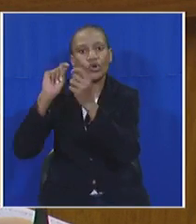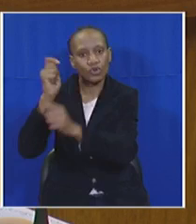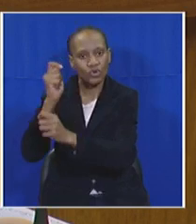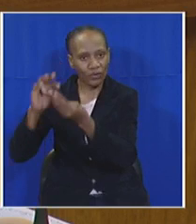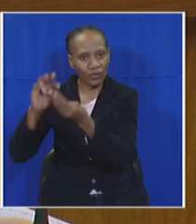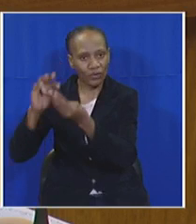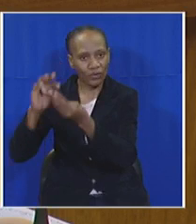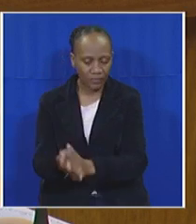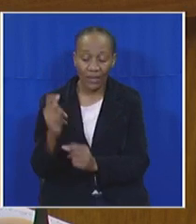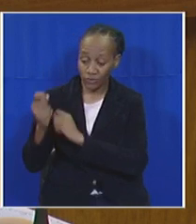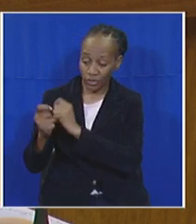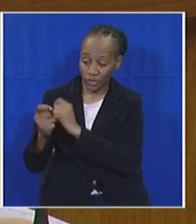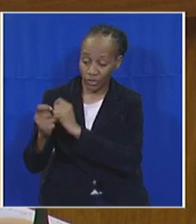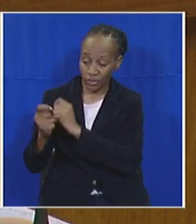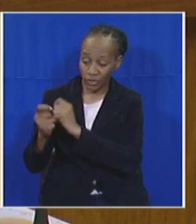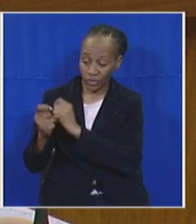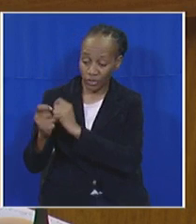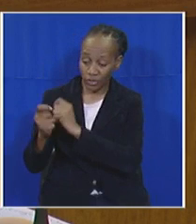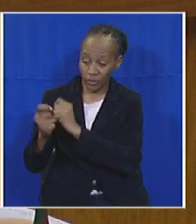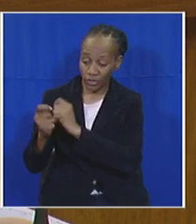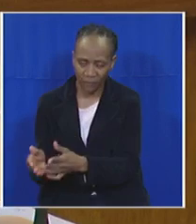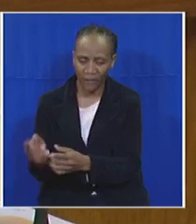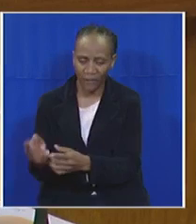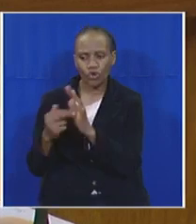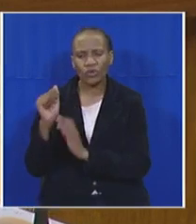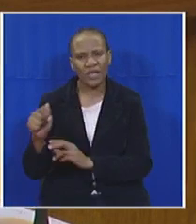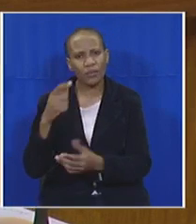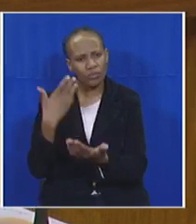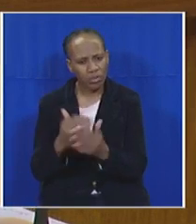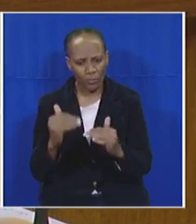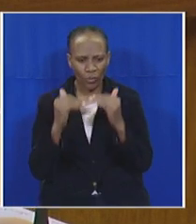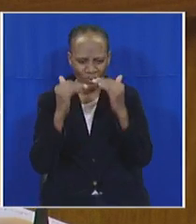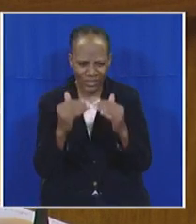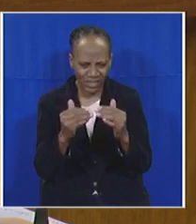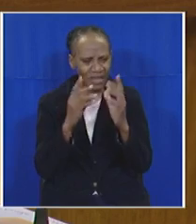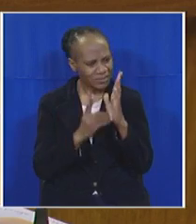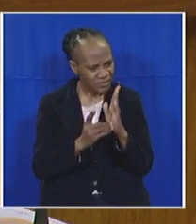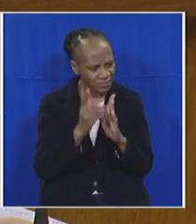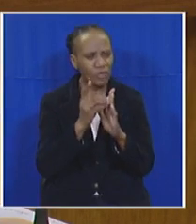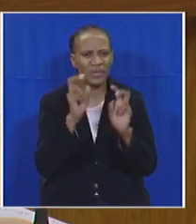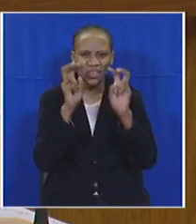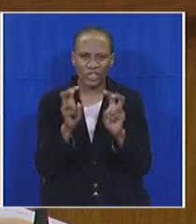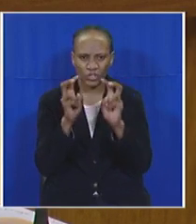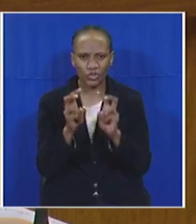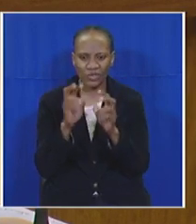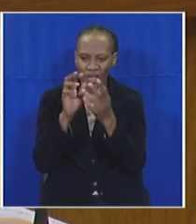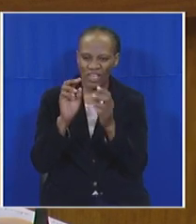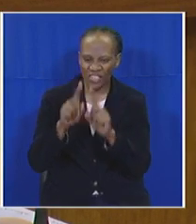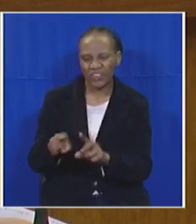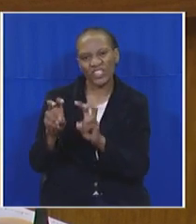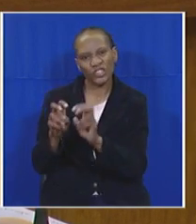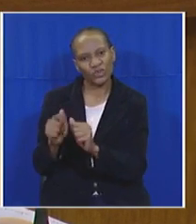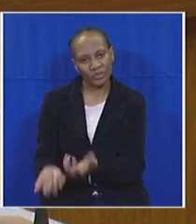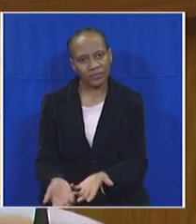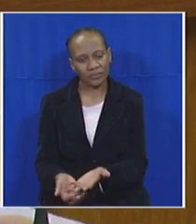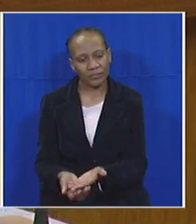Traditional leaders had played a role of promoting developmental issues in the areas that they controlled, whilst